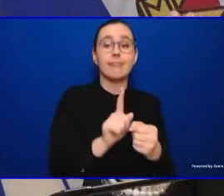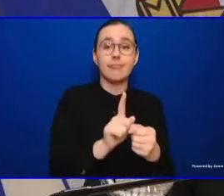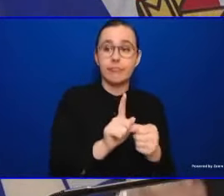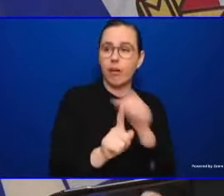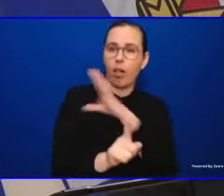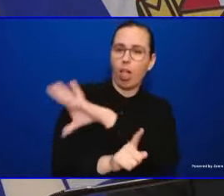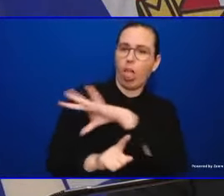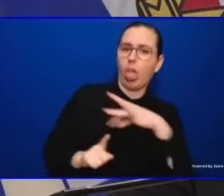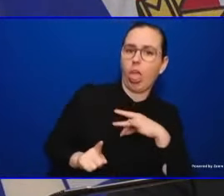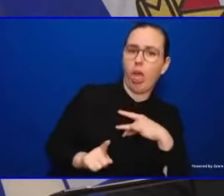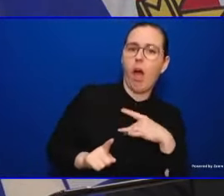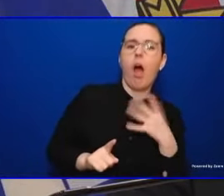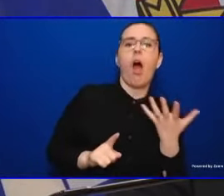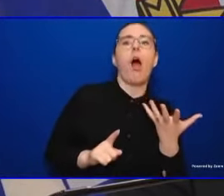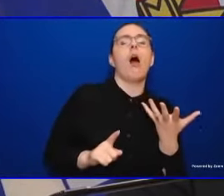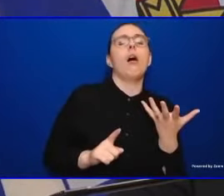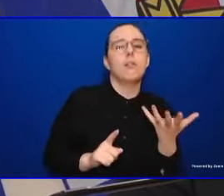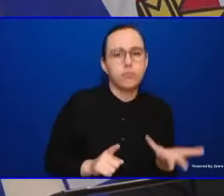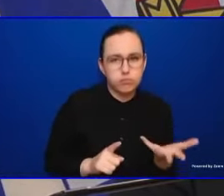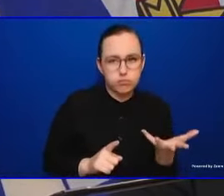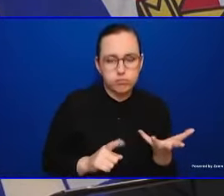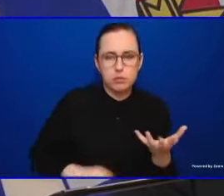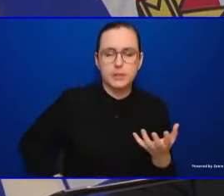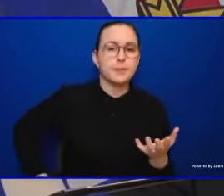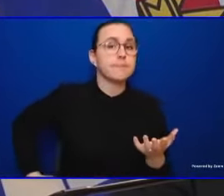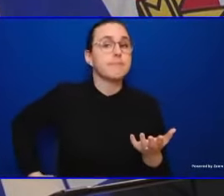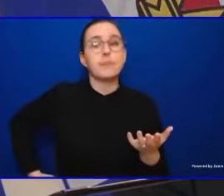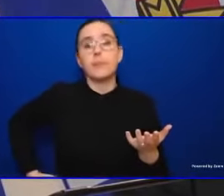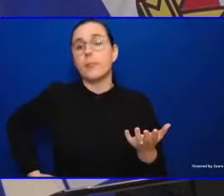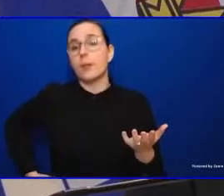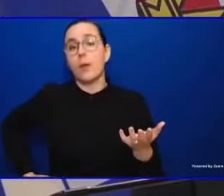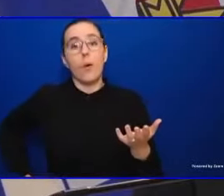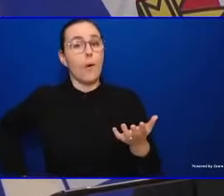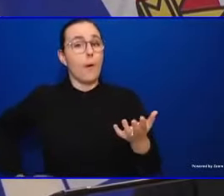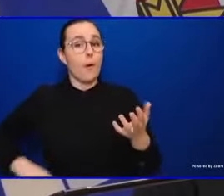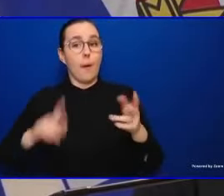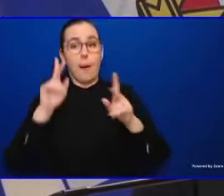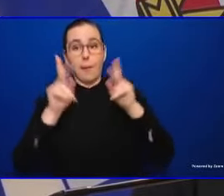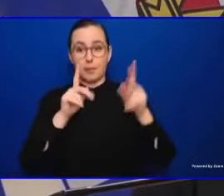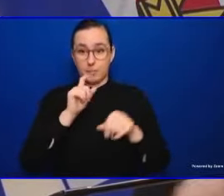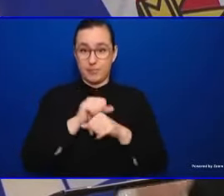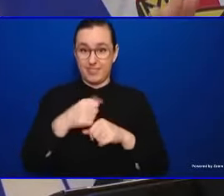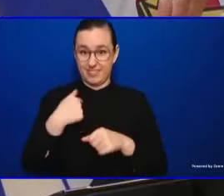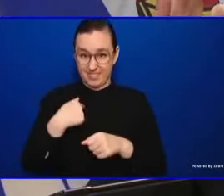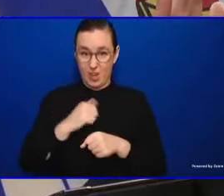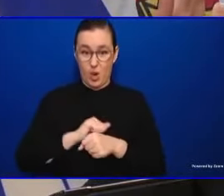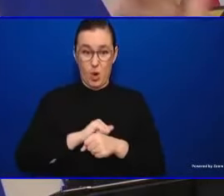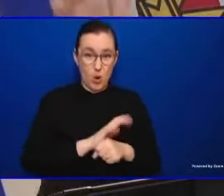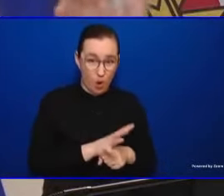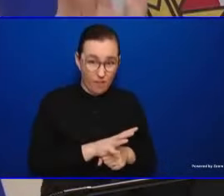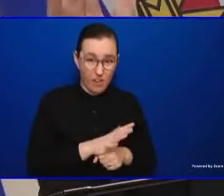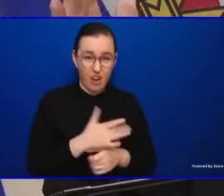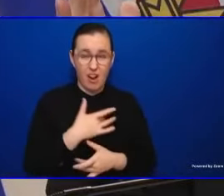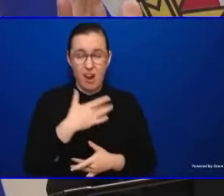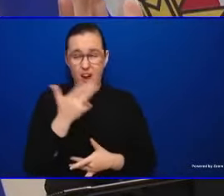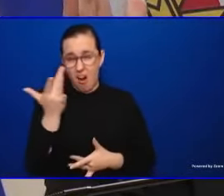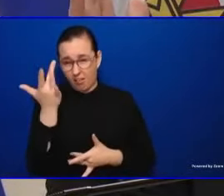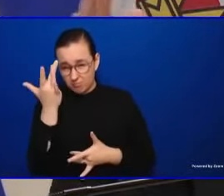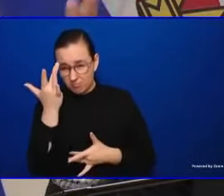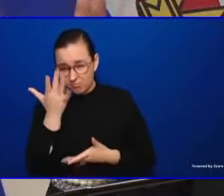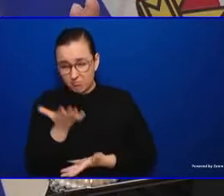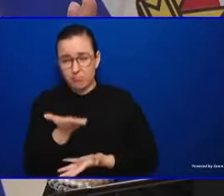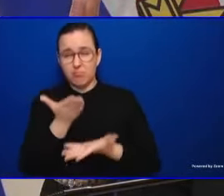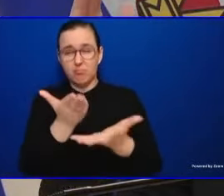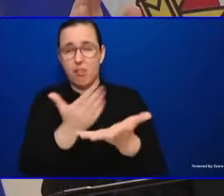People who are actually truly in hospital because COVID made them sick enough to require hospital care. So it is an overestimation of